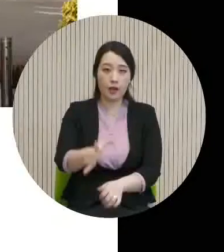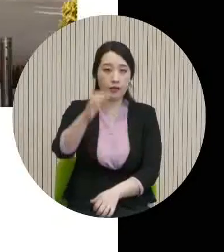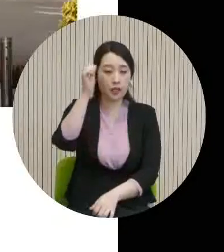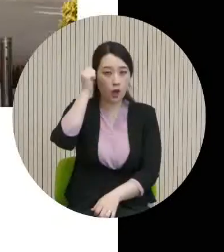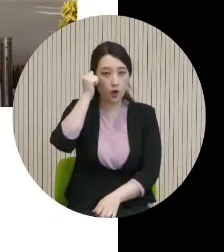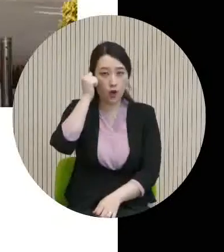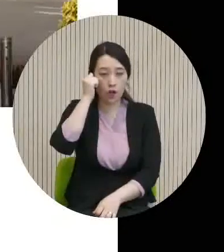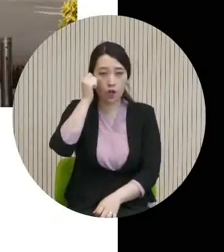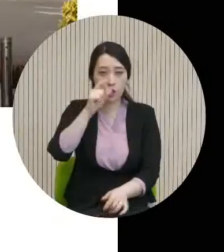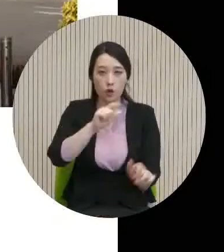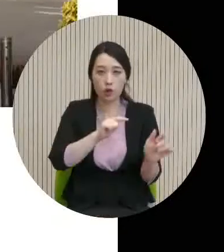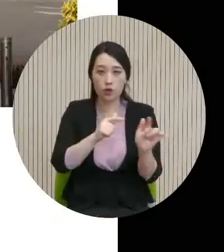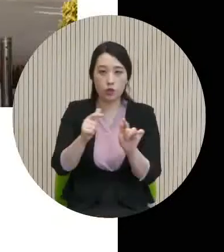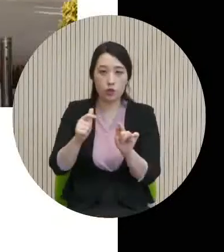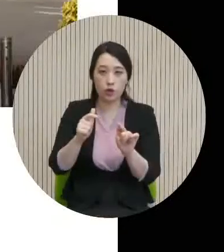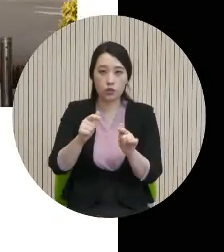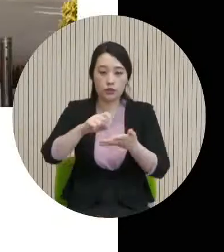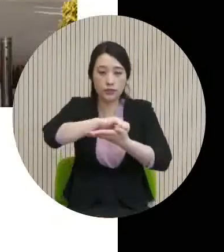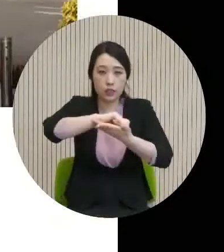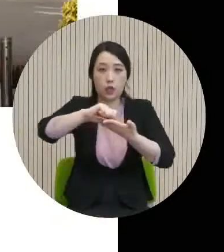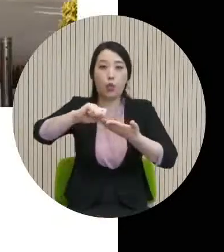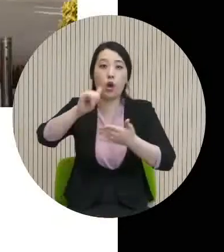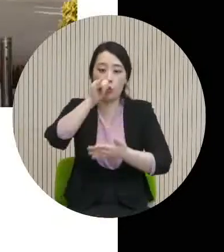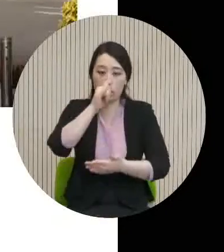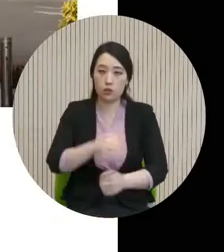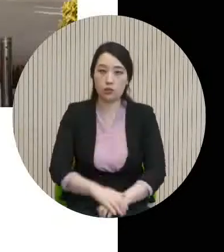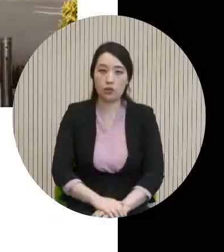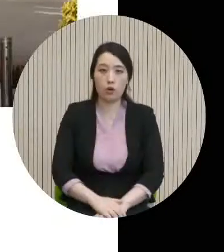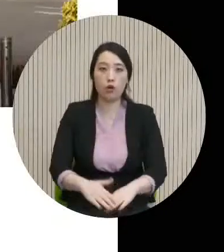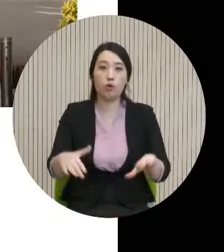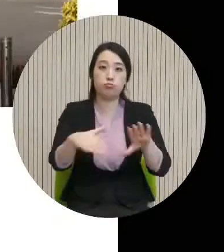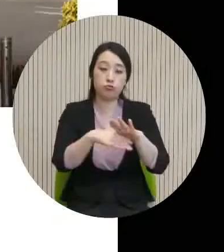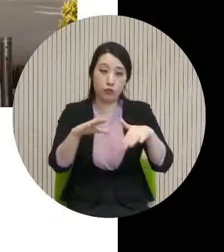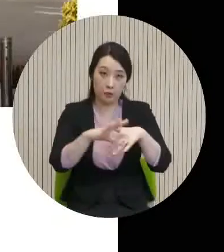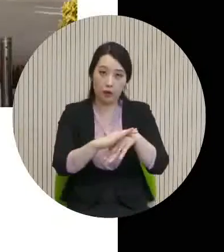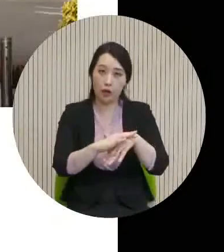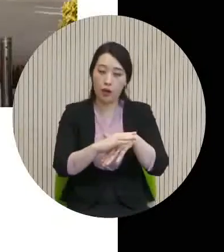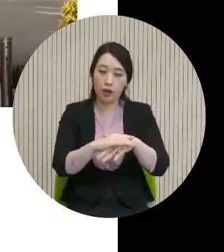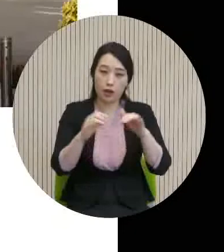important cultural and historical moments for our people.